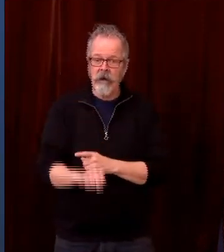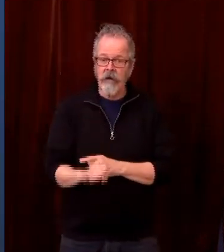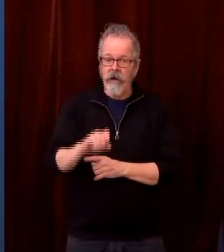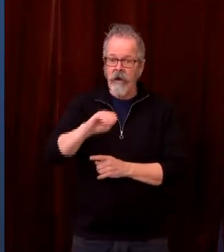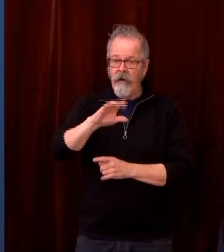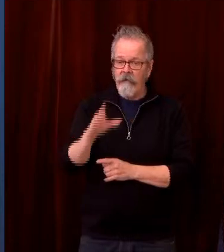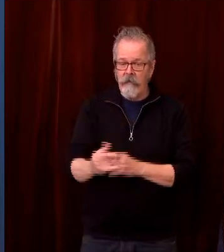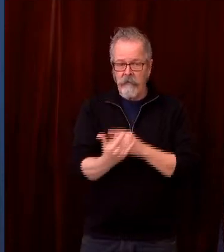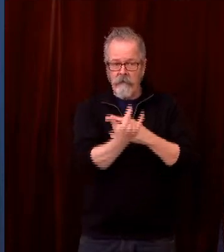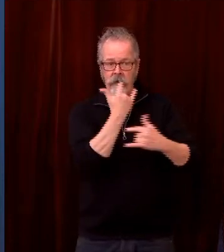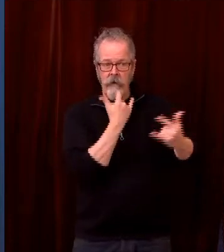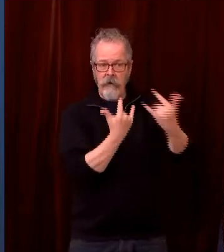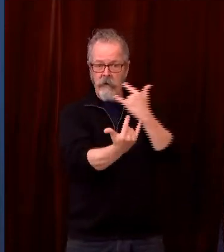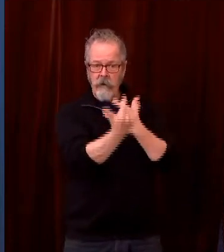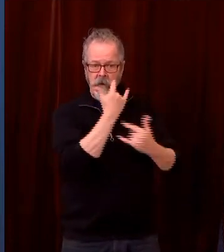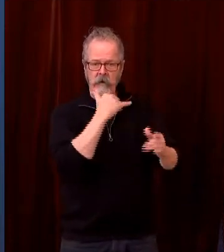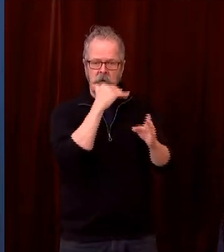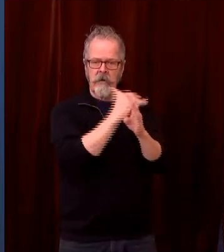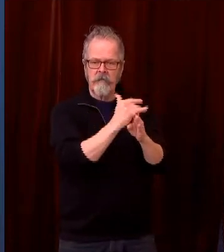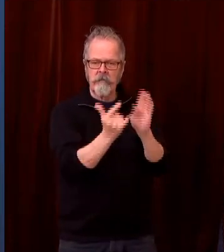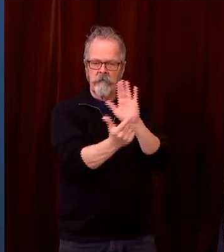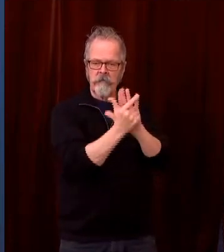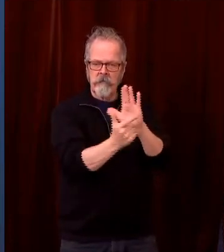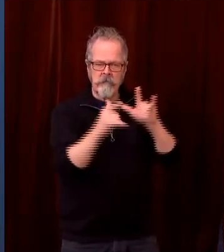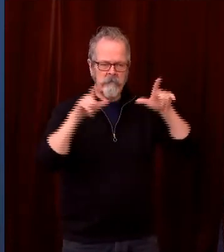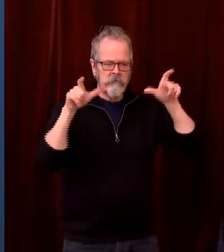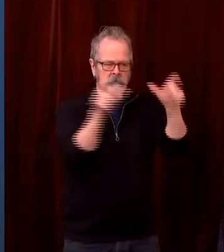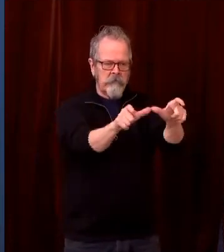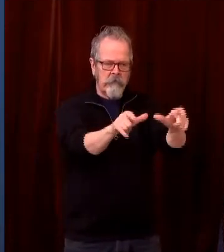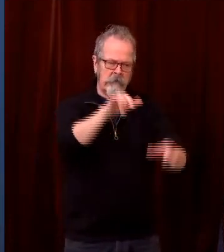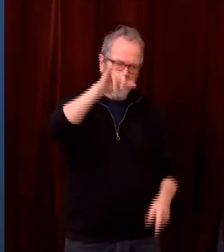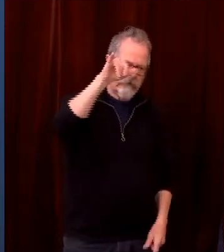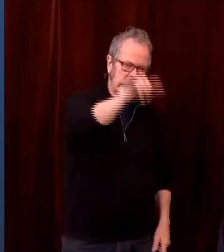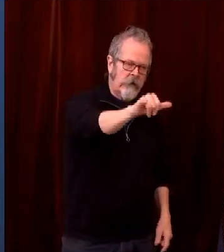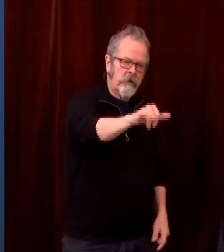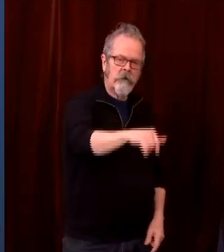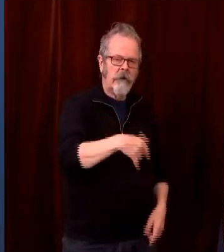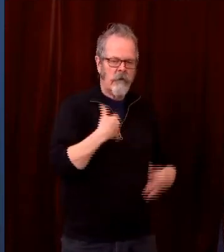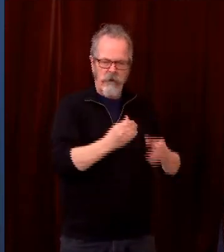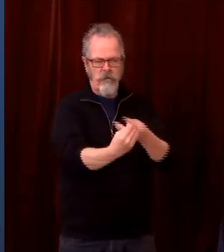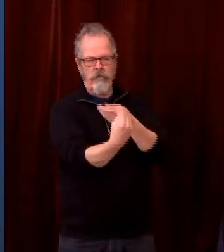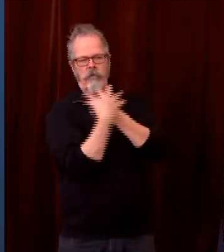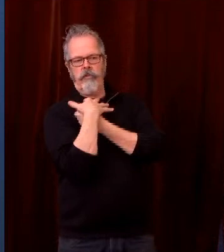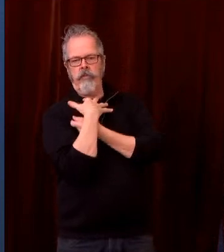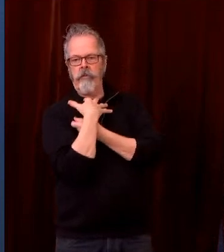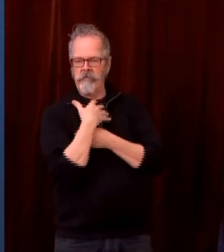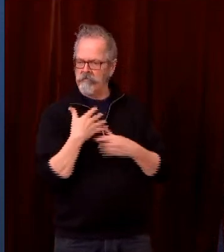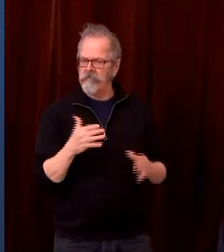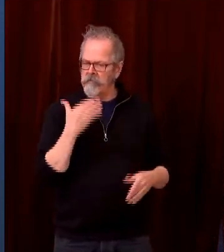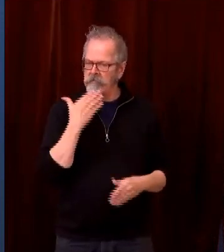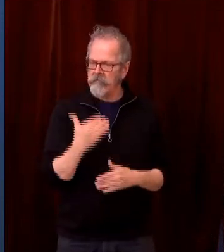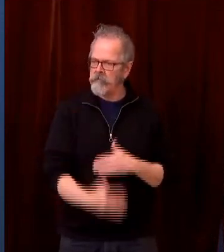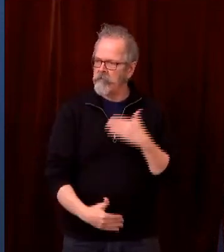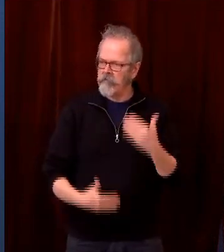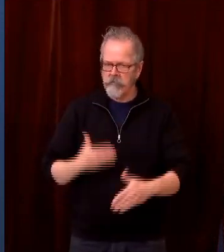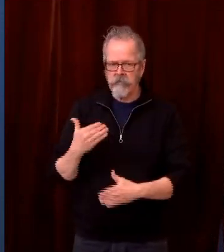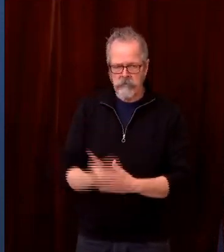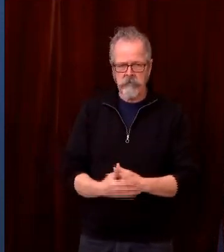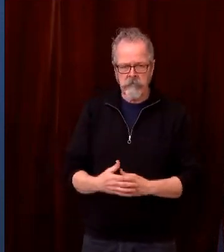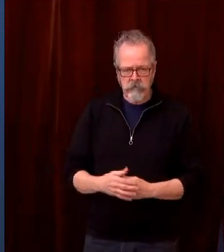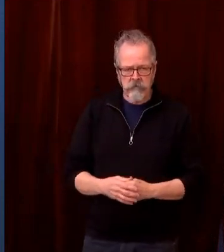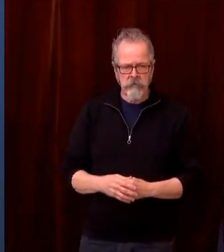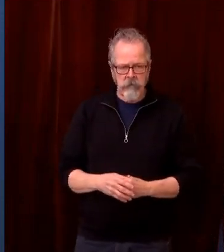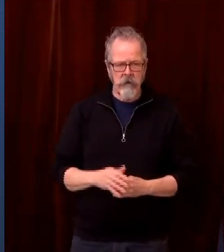is to not have a friend over for dinner to your house that you've known for 50 years. It's